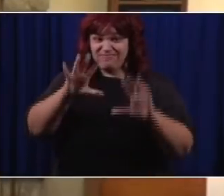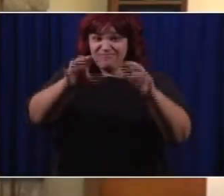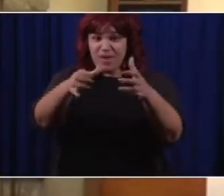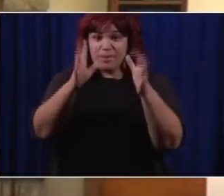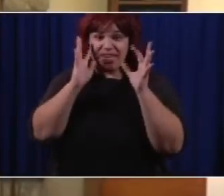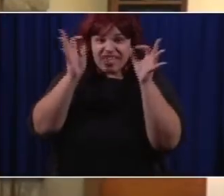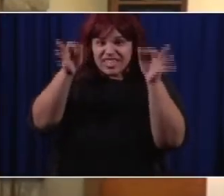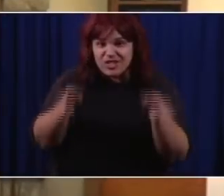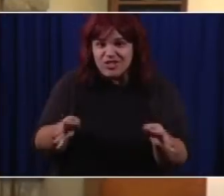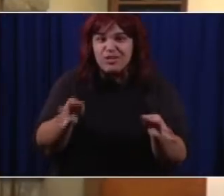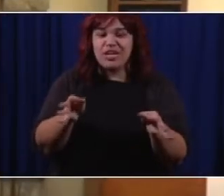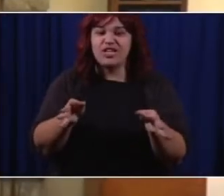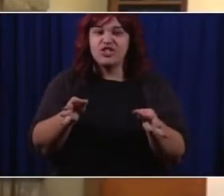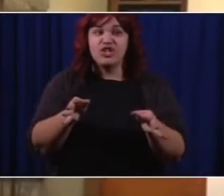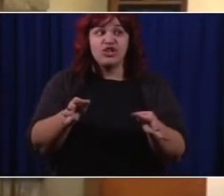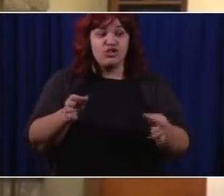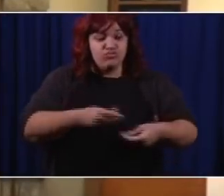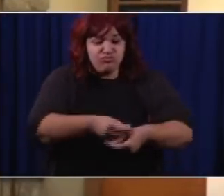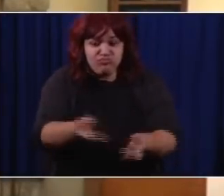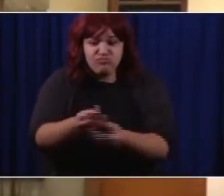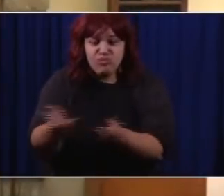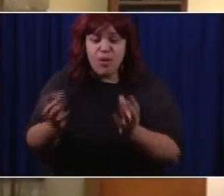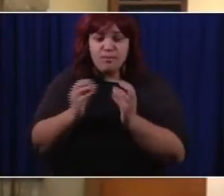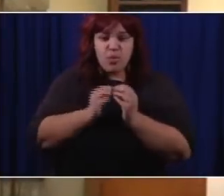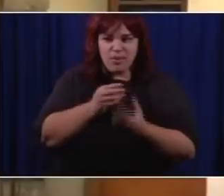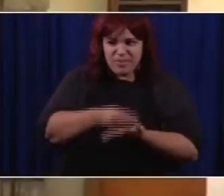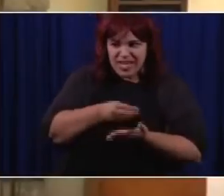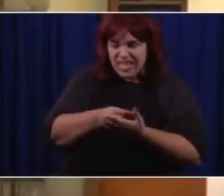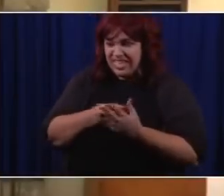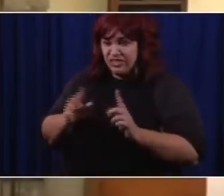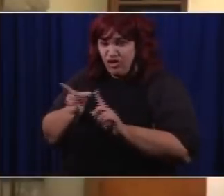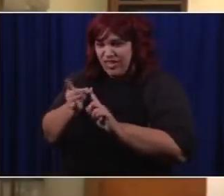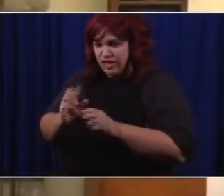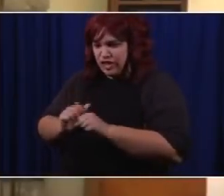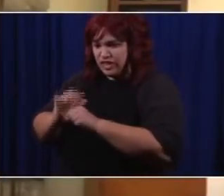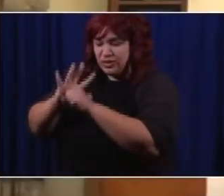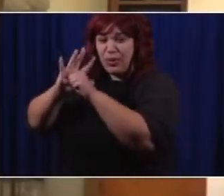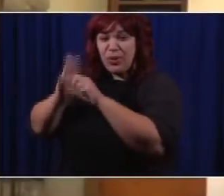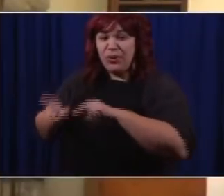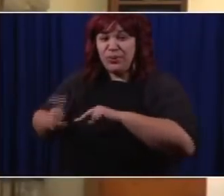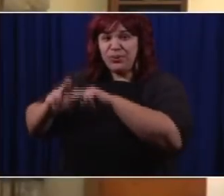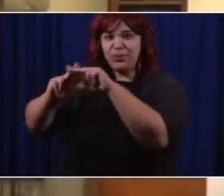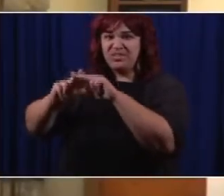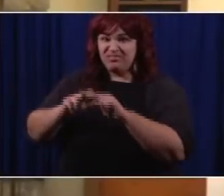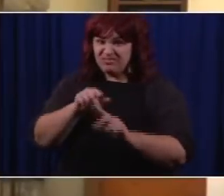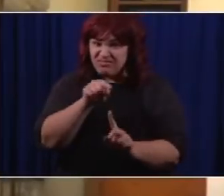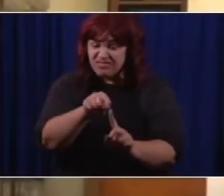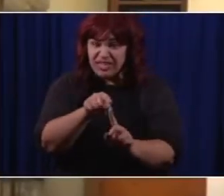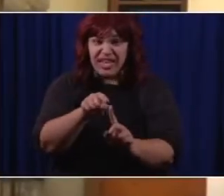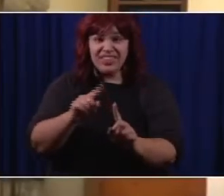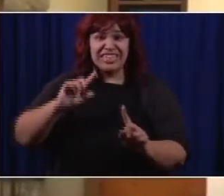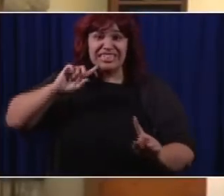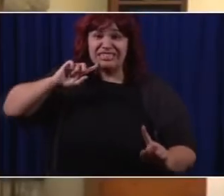up because of this? Yeah, this is very important. I talked to Senator Portman